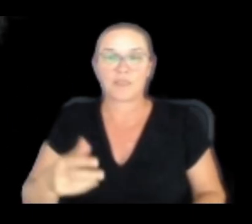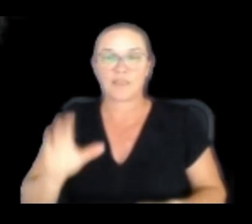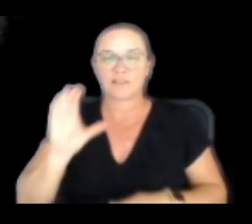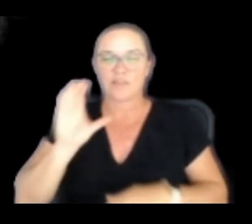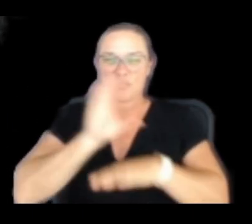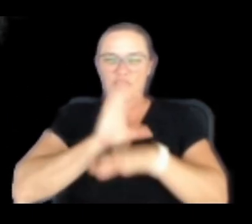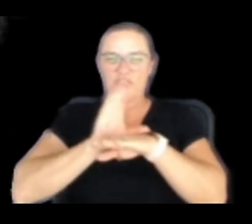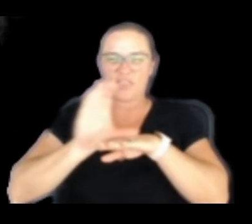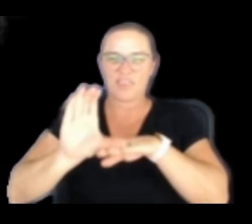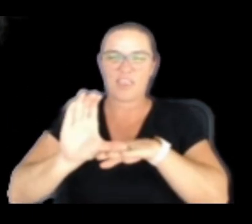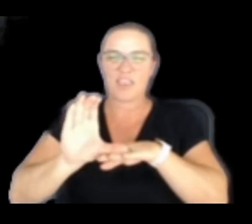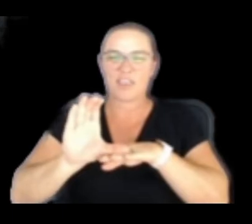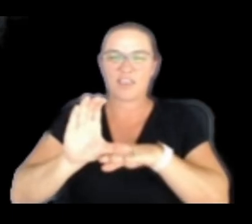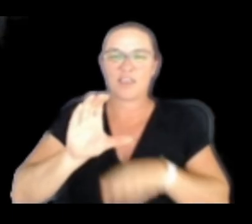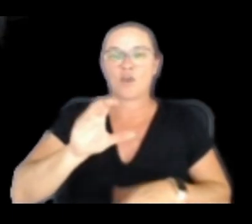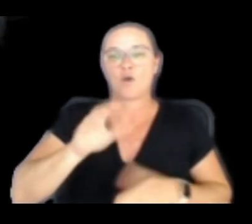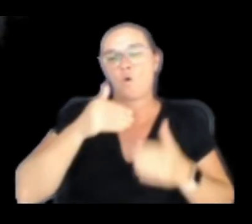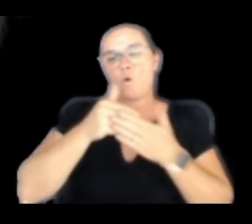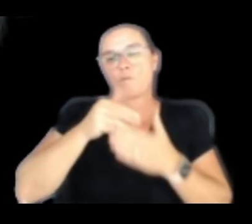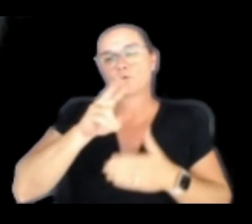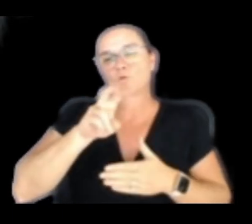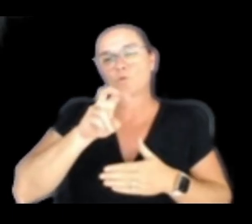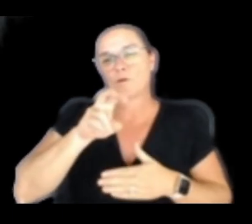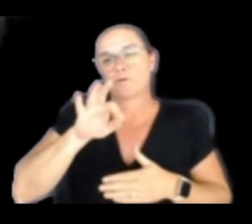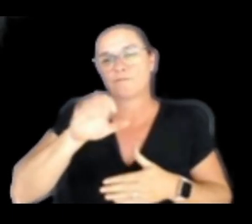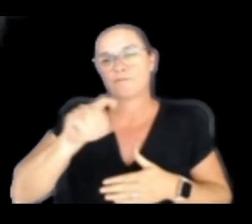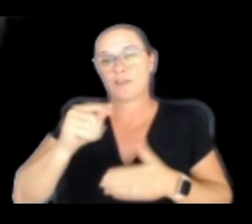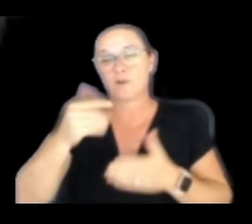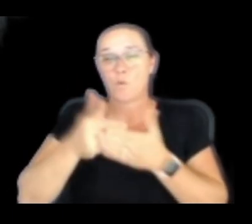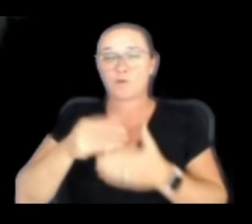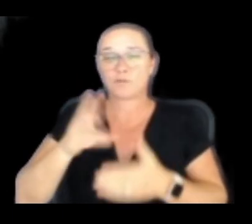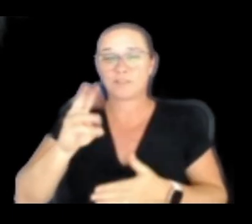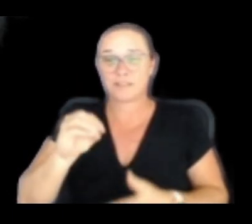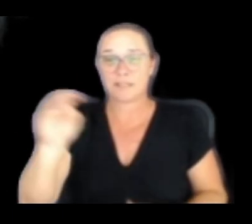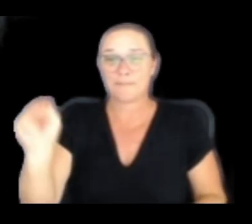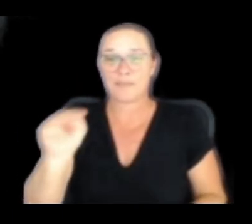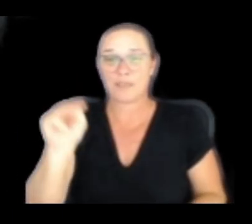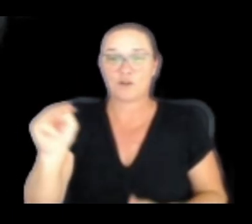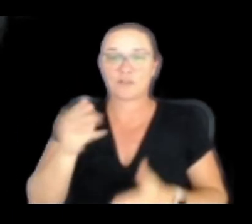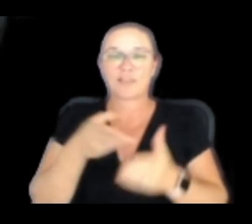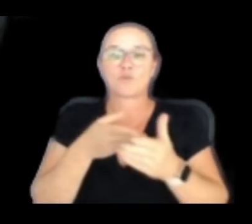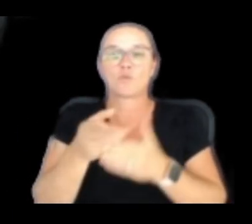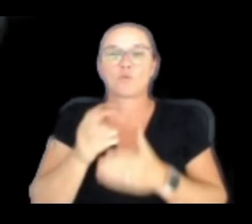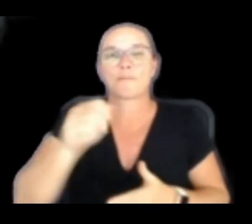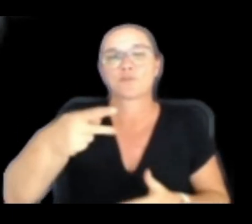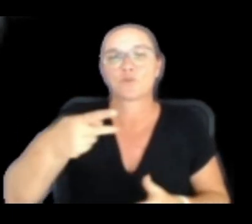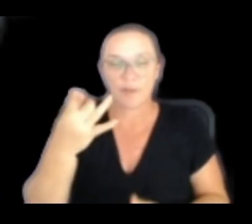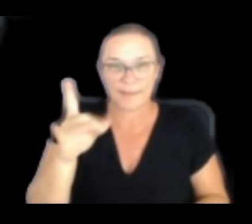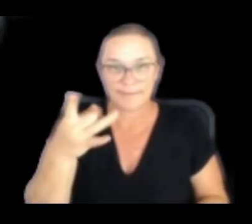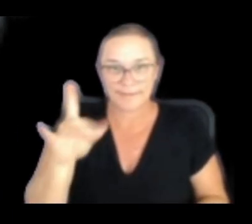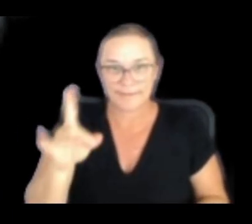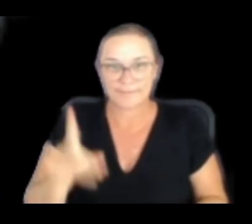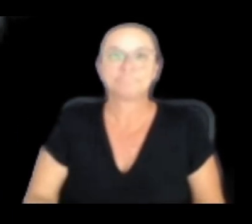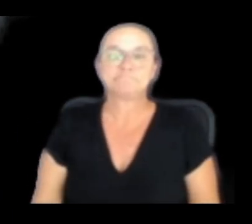feet, almost 200 feet, almost 60 meters here. This is through episode 18